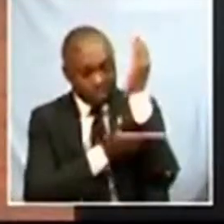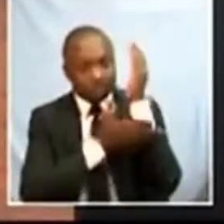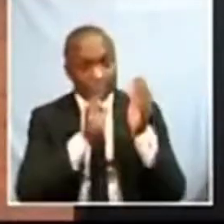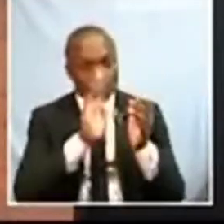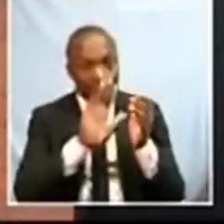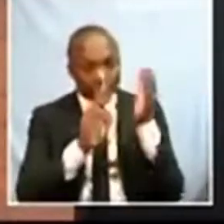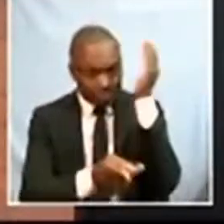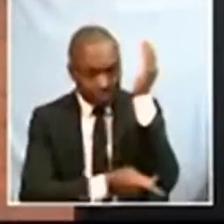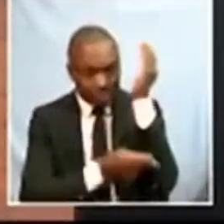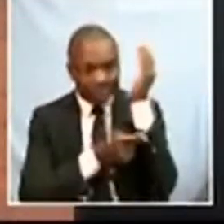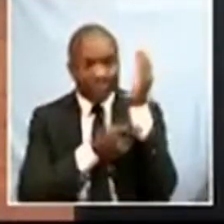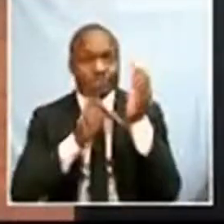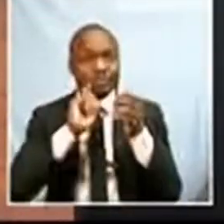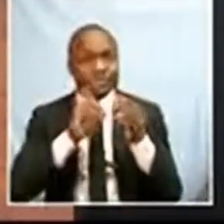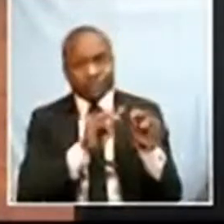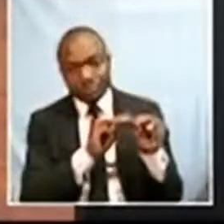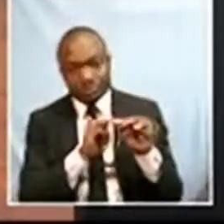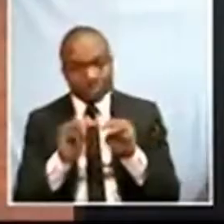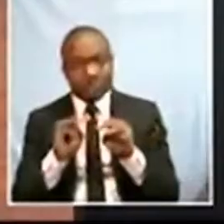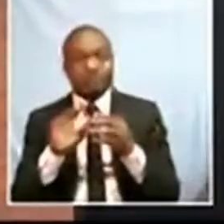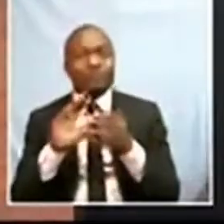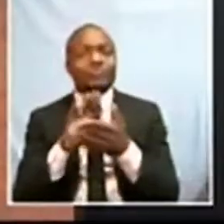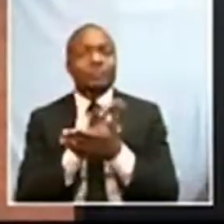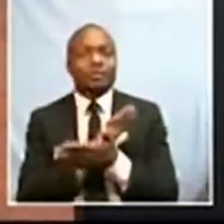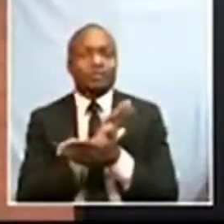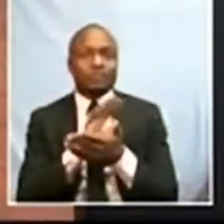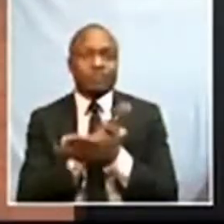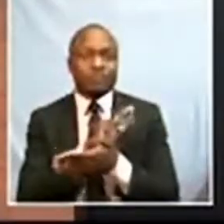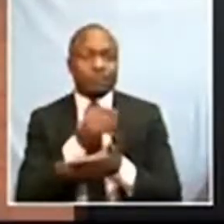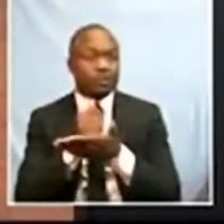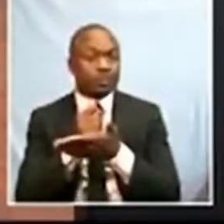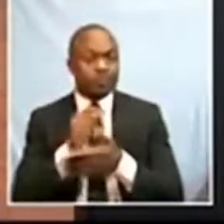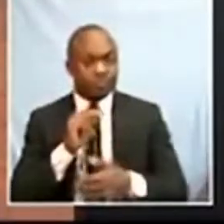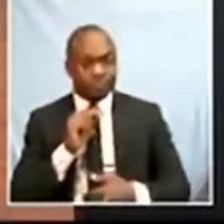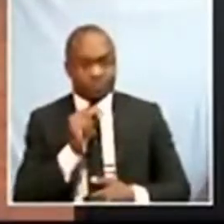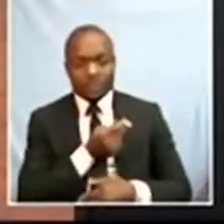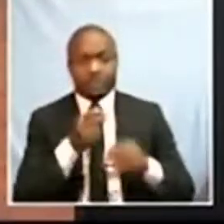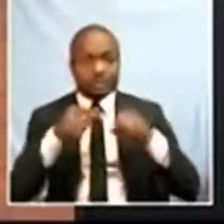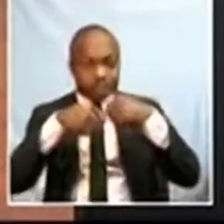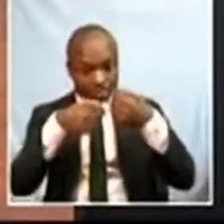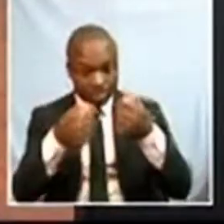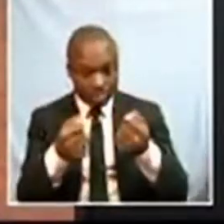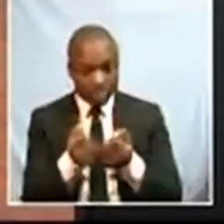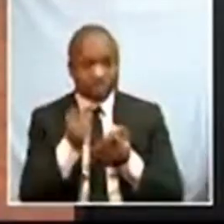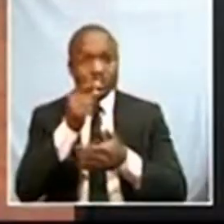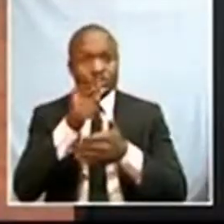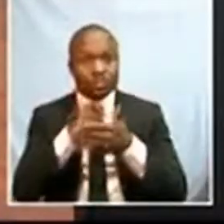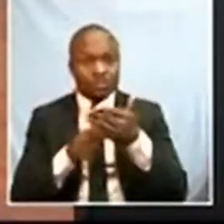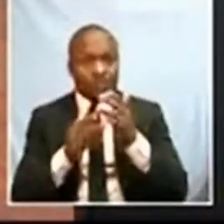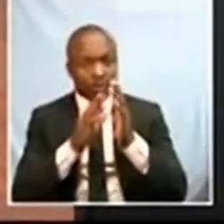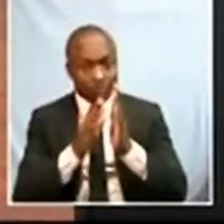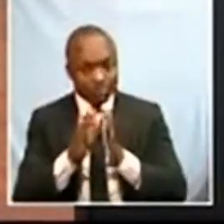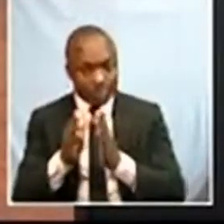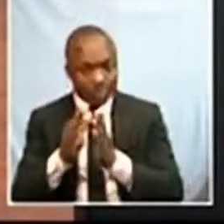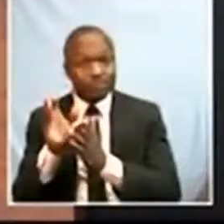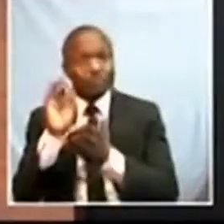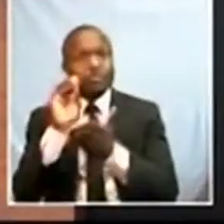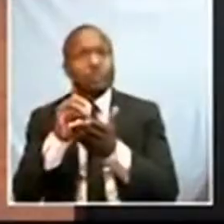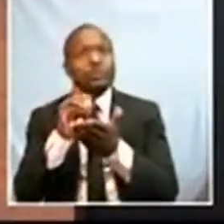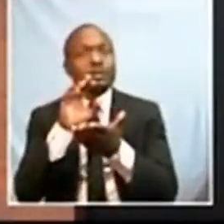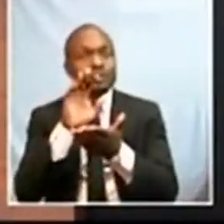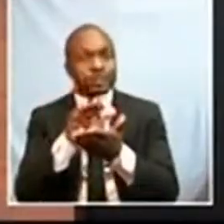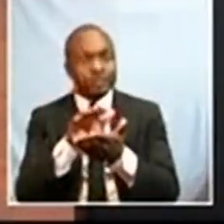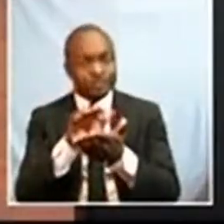move, and they should move very fast in order to help us in the societies. What measures have you put in place